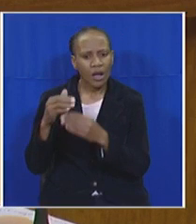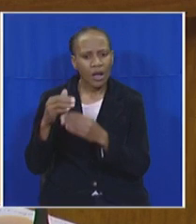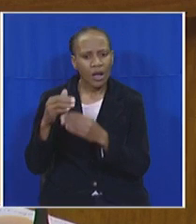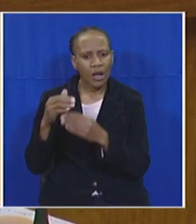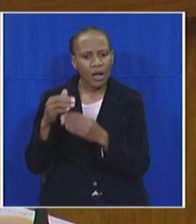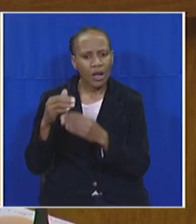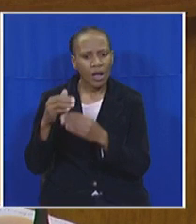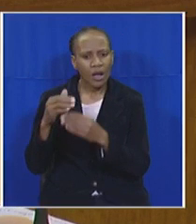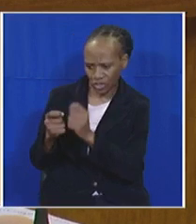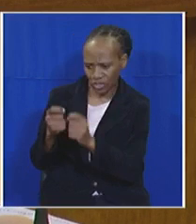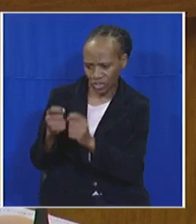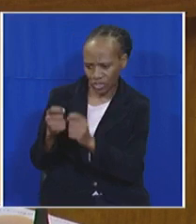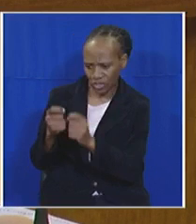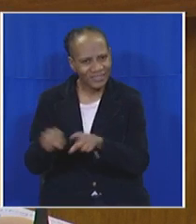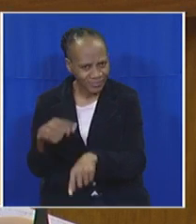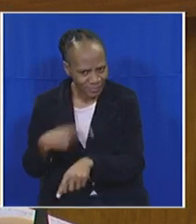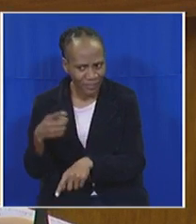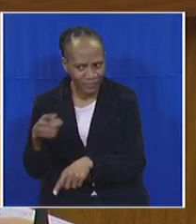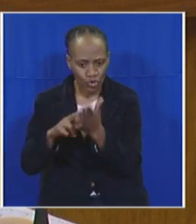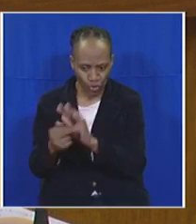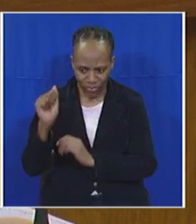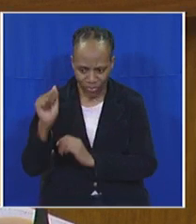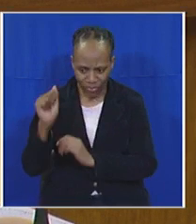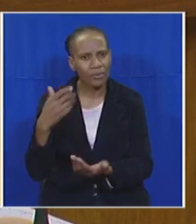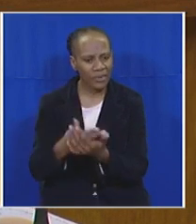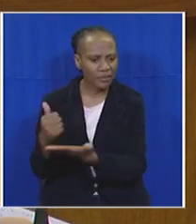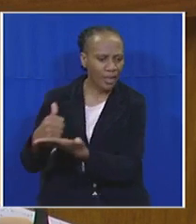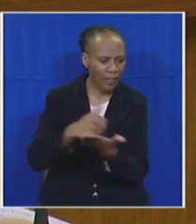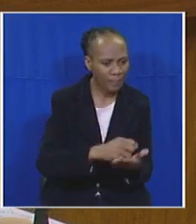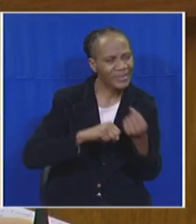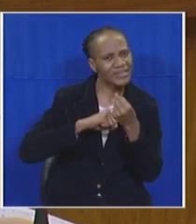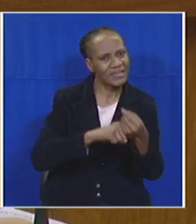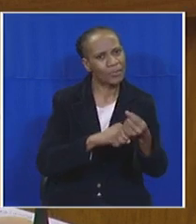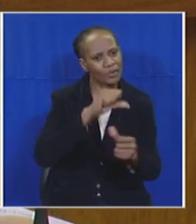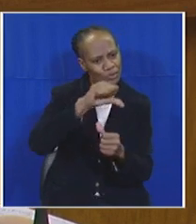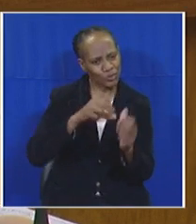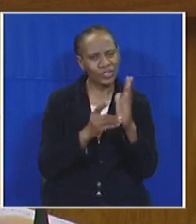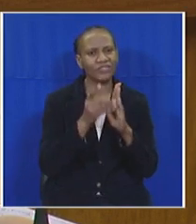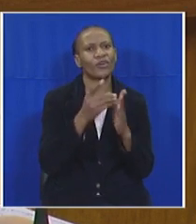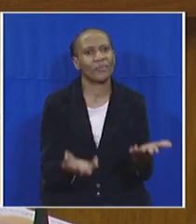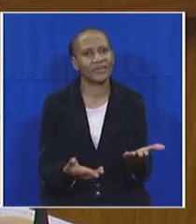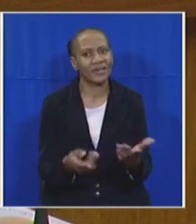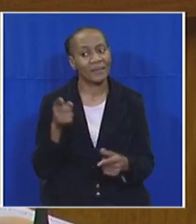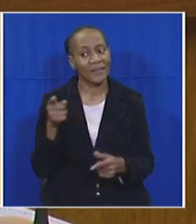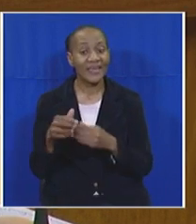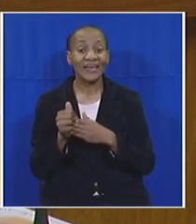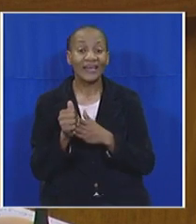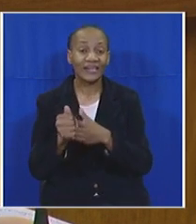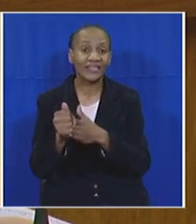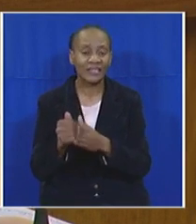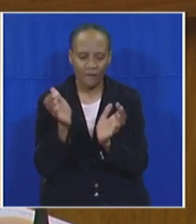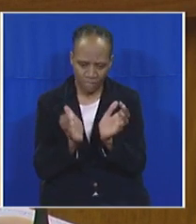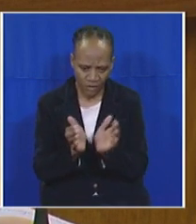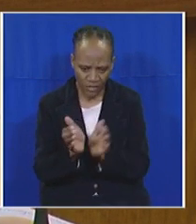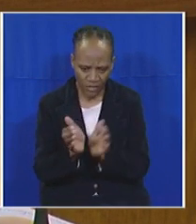customs, but do have a significant role to play in economic and social development as a partner catalyst and a